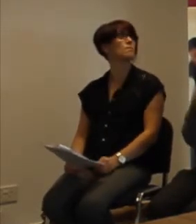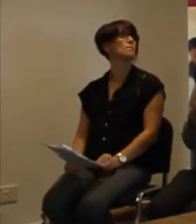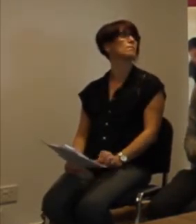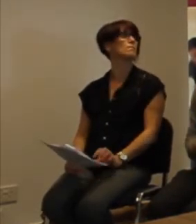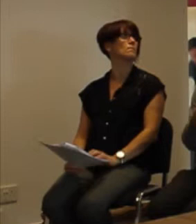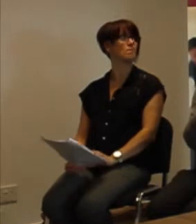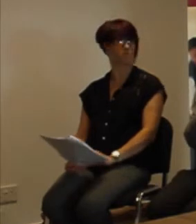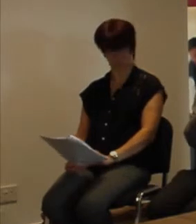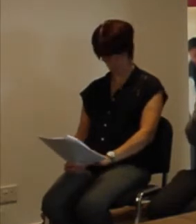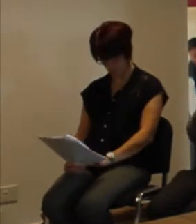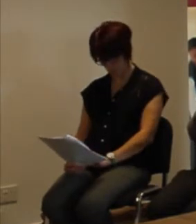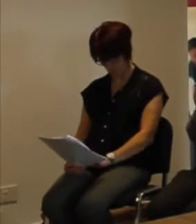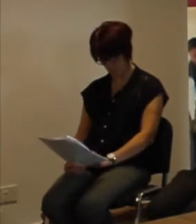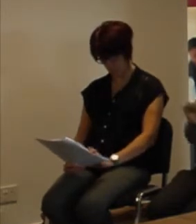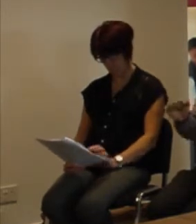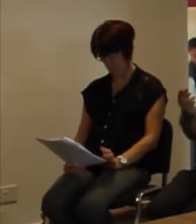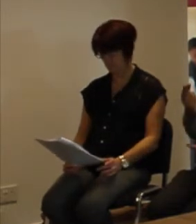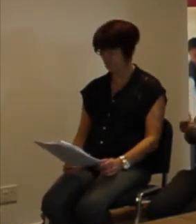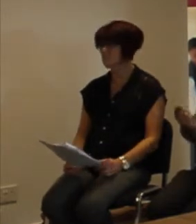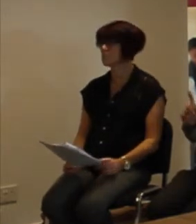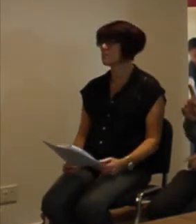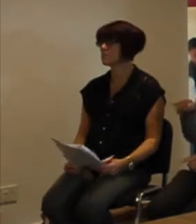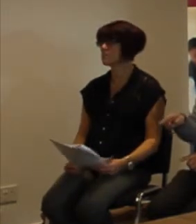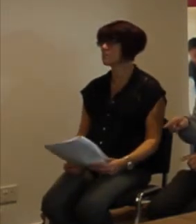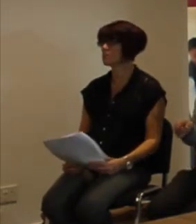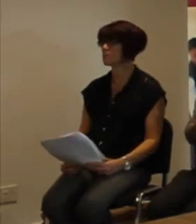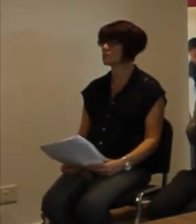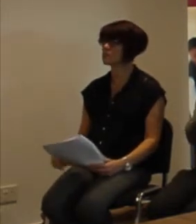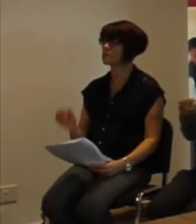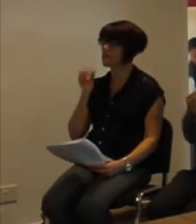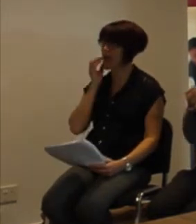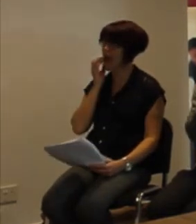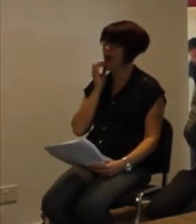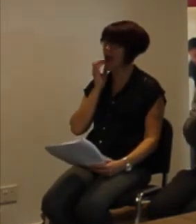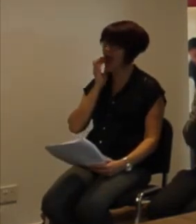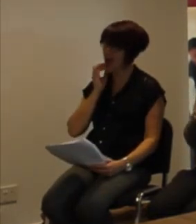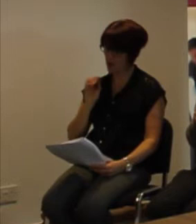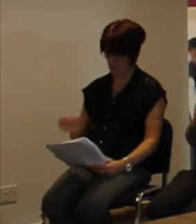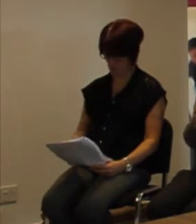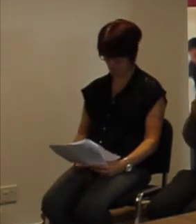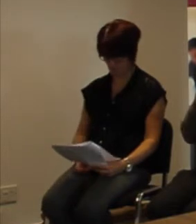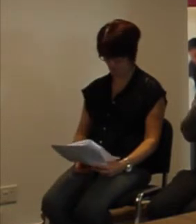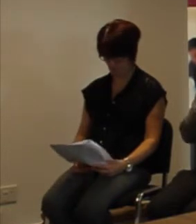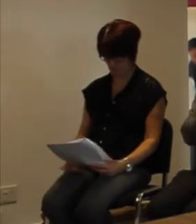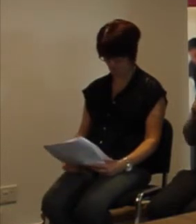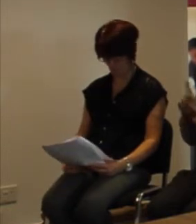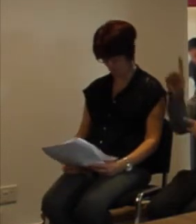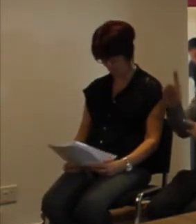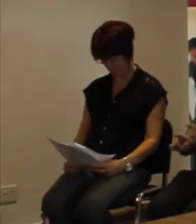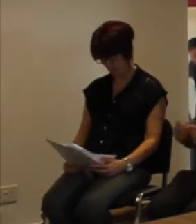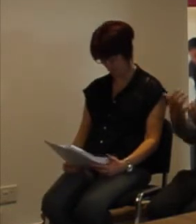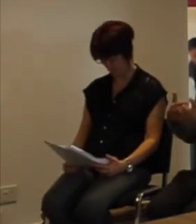got changes to assessment conditions. That's a general area. The use of mechanical and electronic aids.